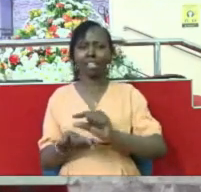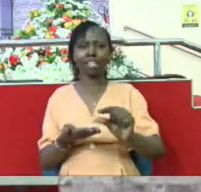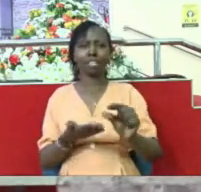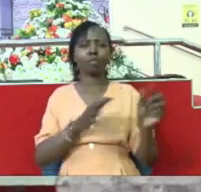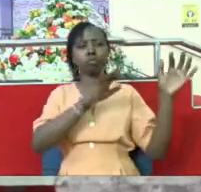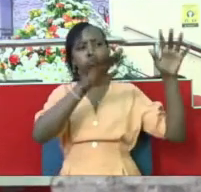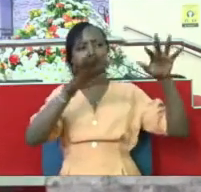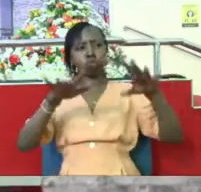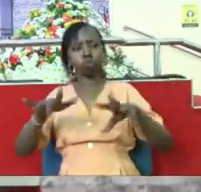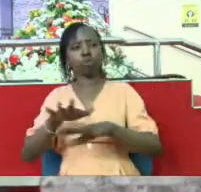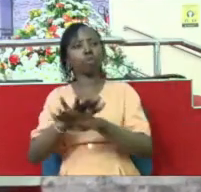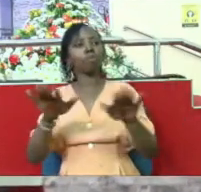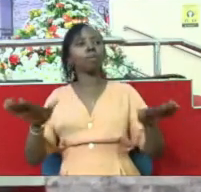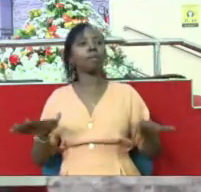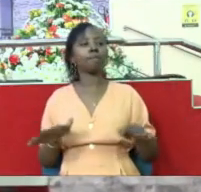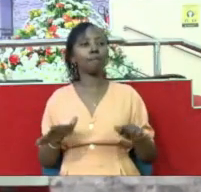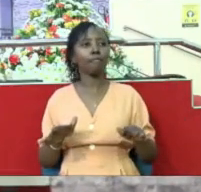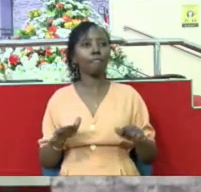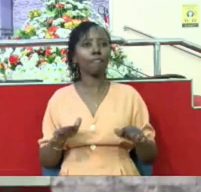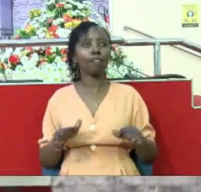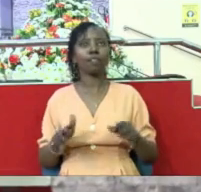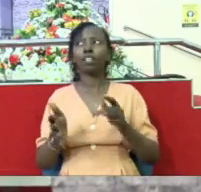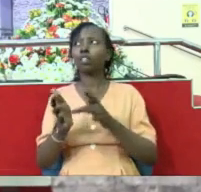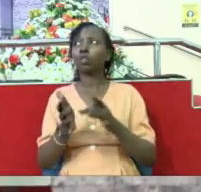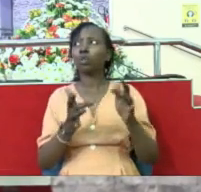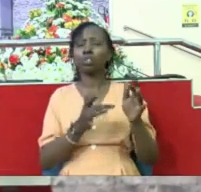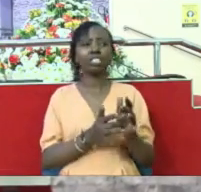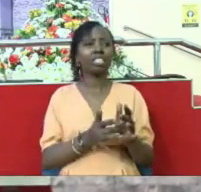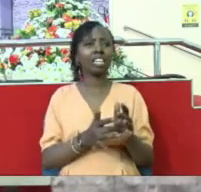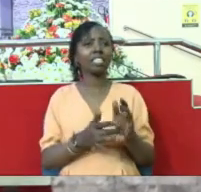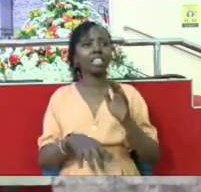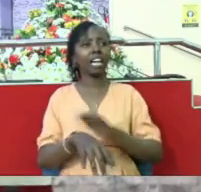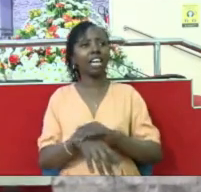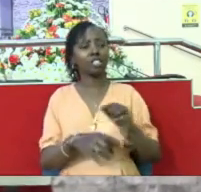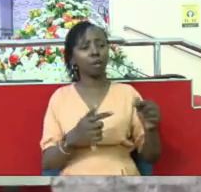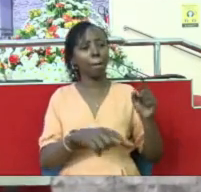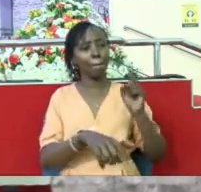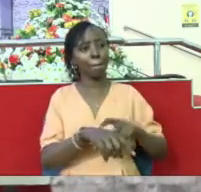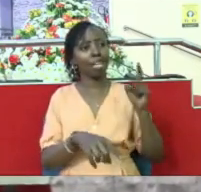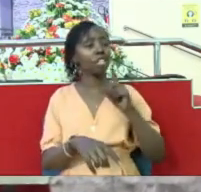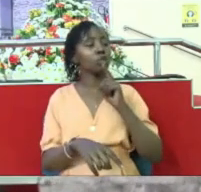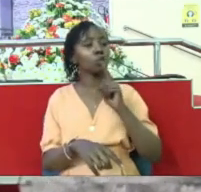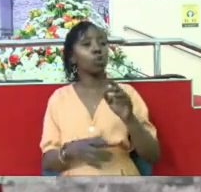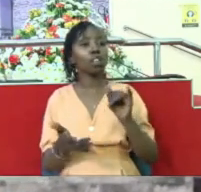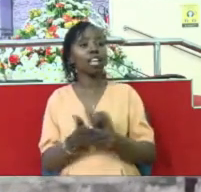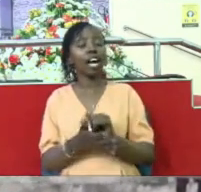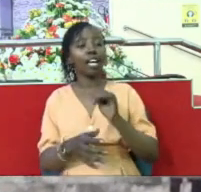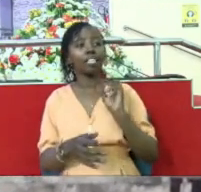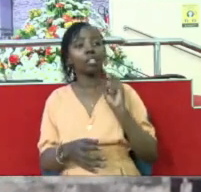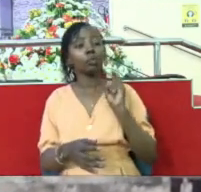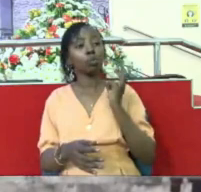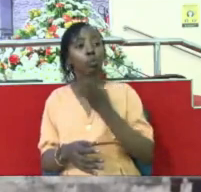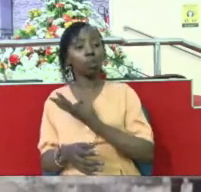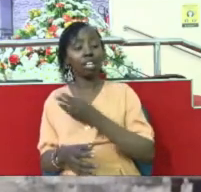us. He takes the curse. So we might receive the blessing. He was rich,